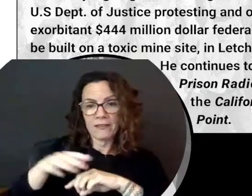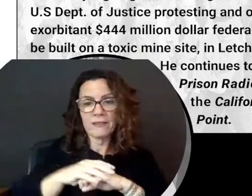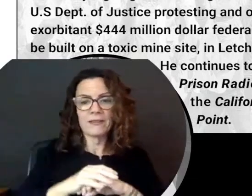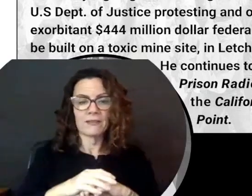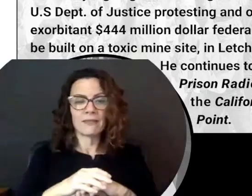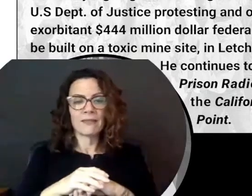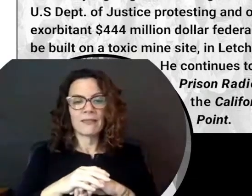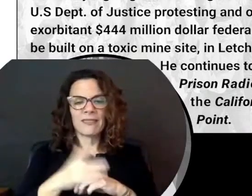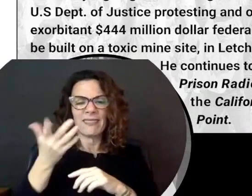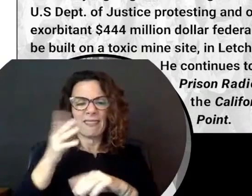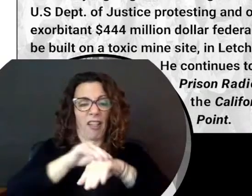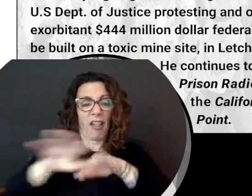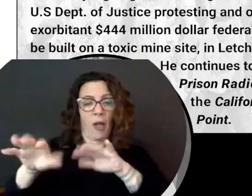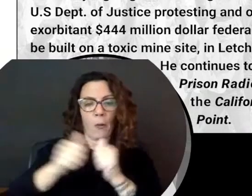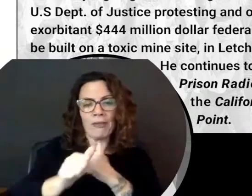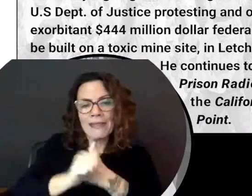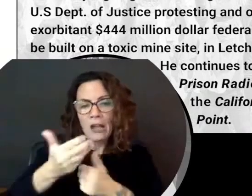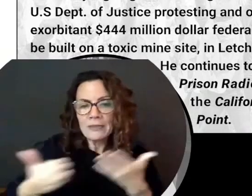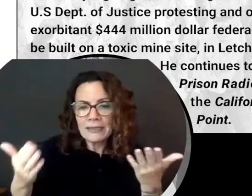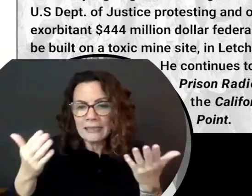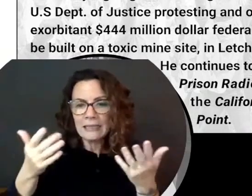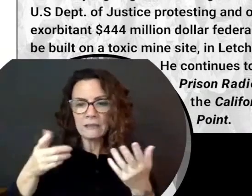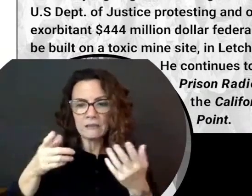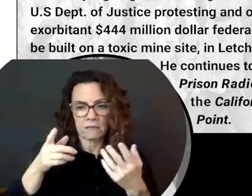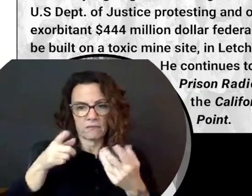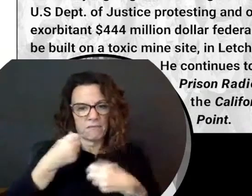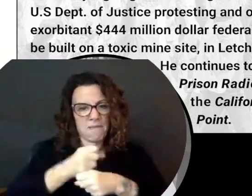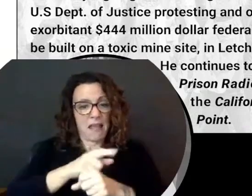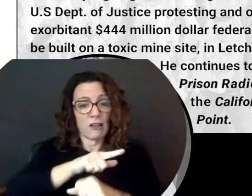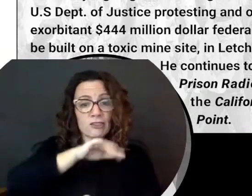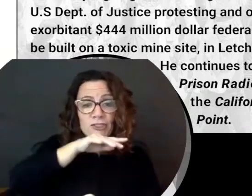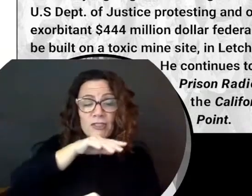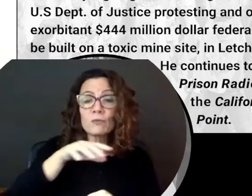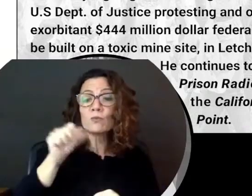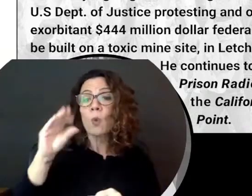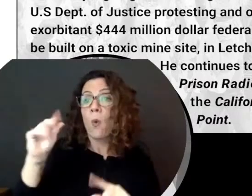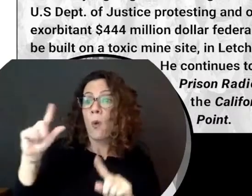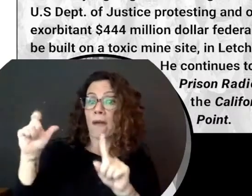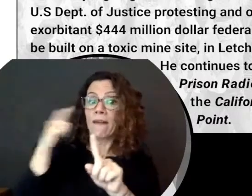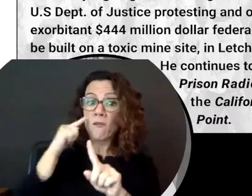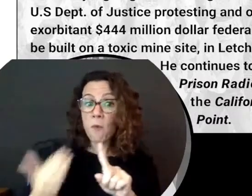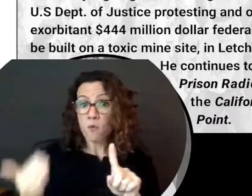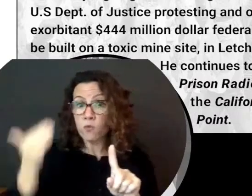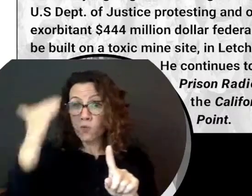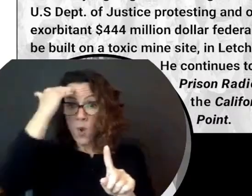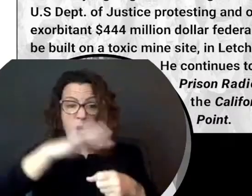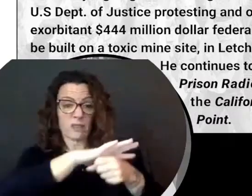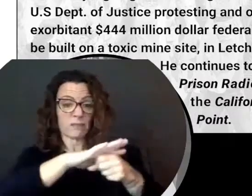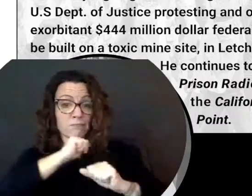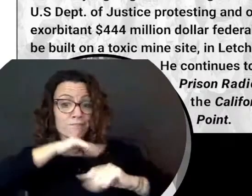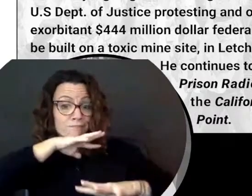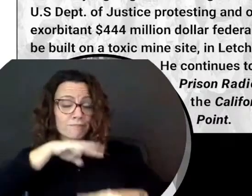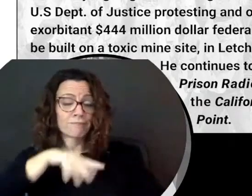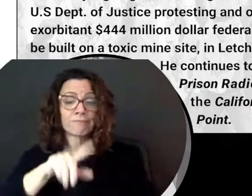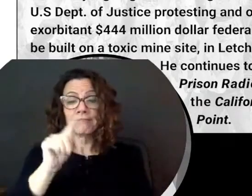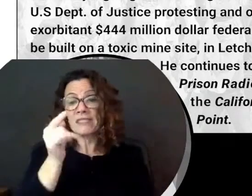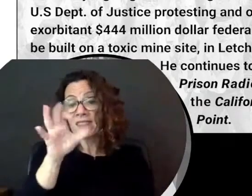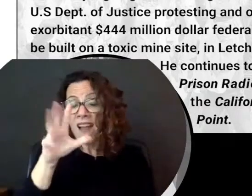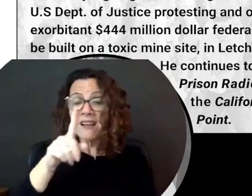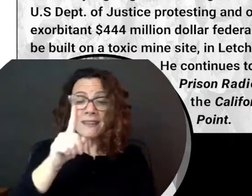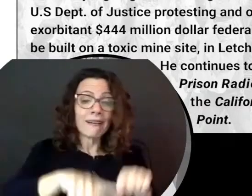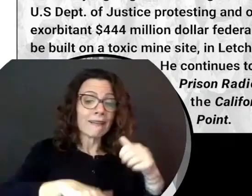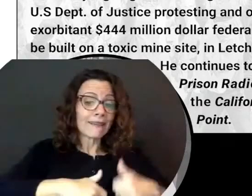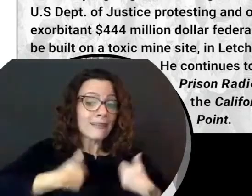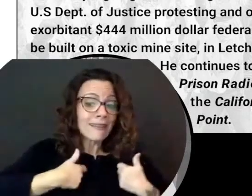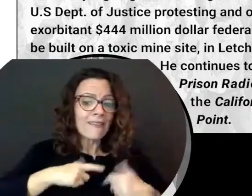publicly declaring it as poison land? This is the government's big secret that the prison